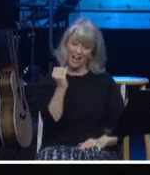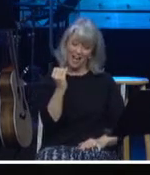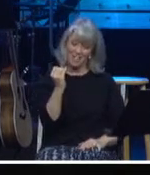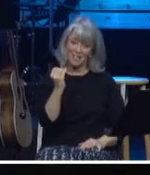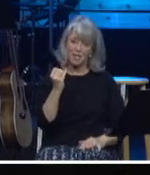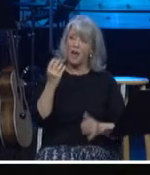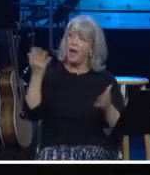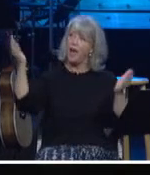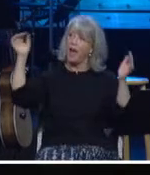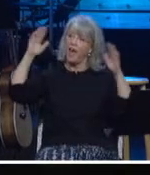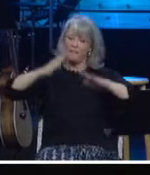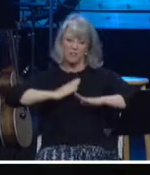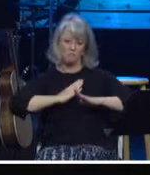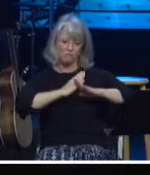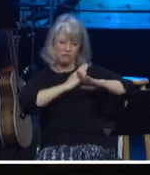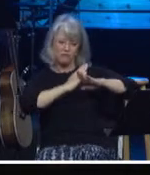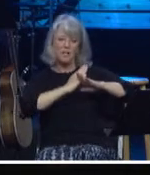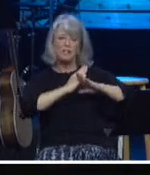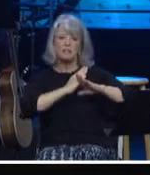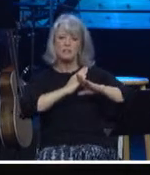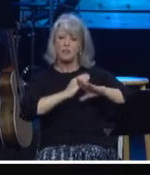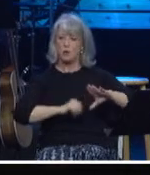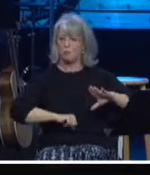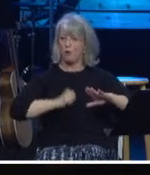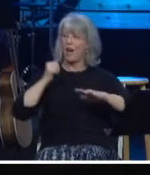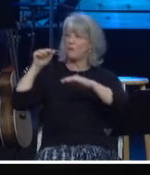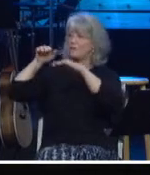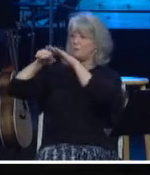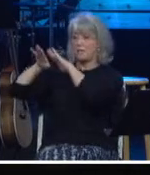Because heaven is barred from the proud.